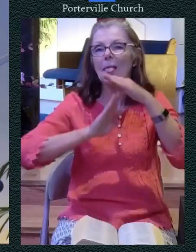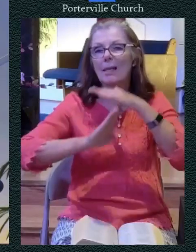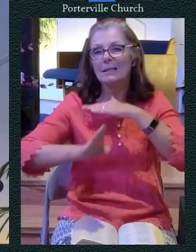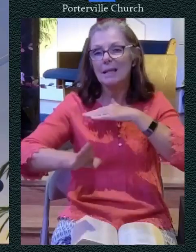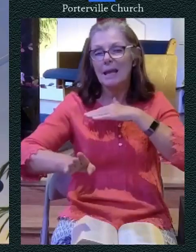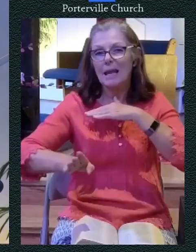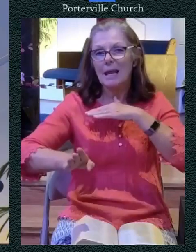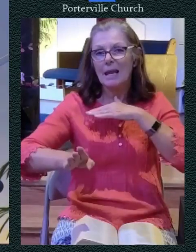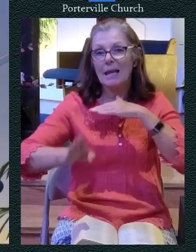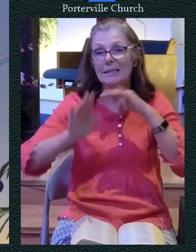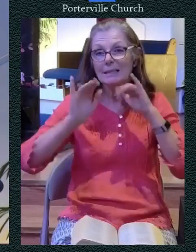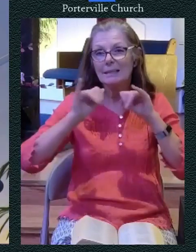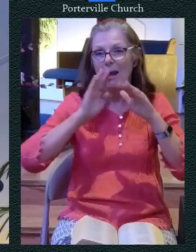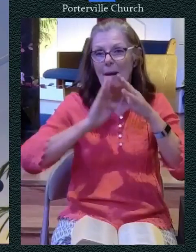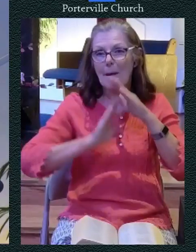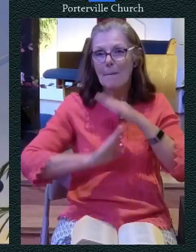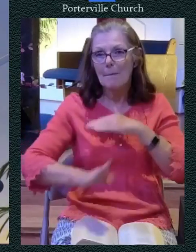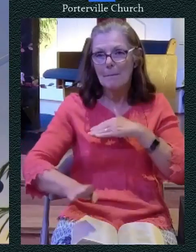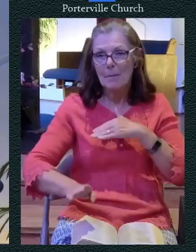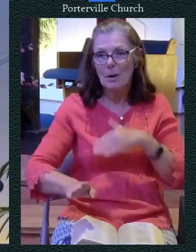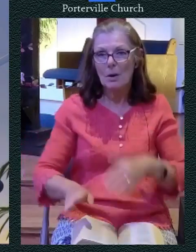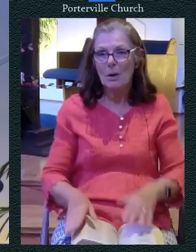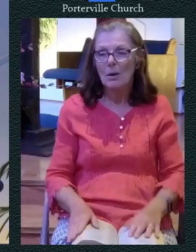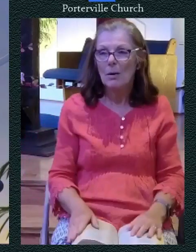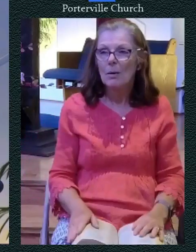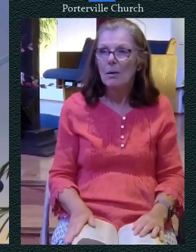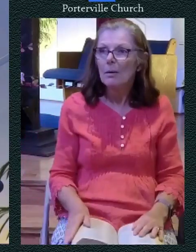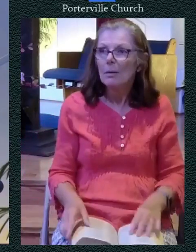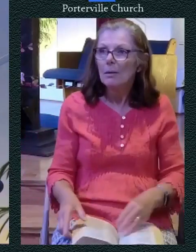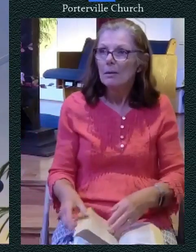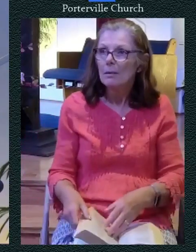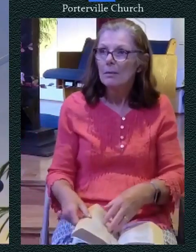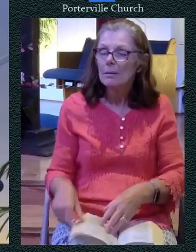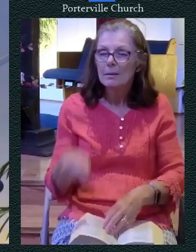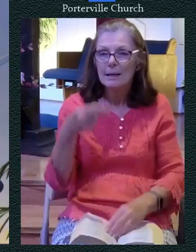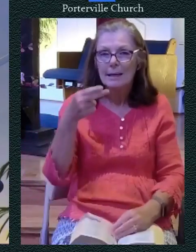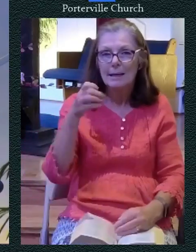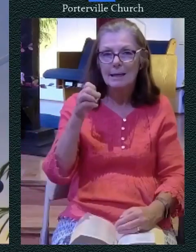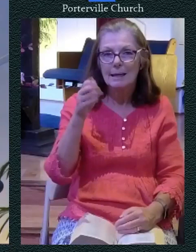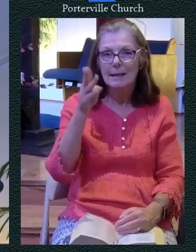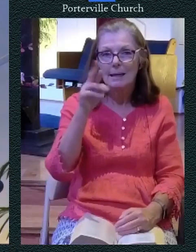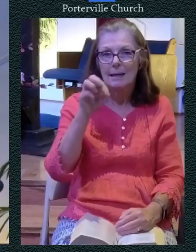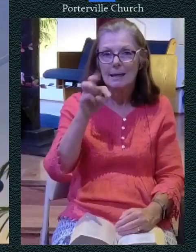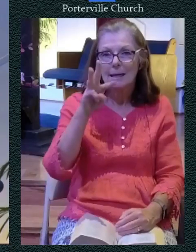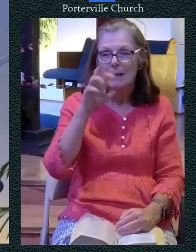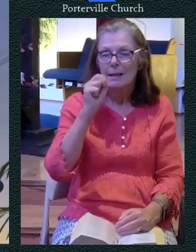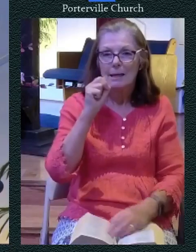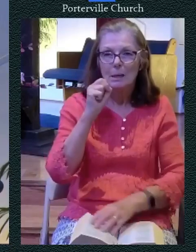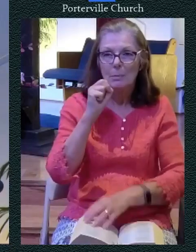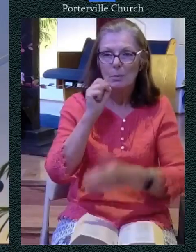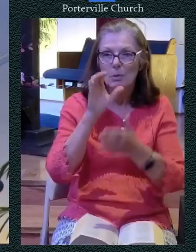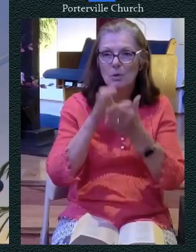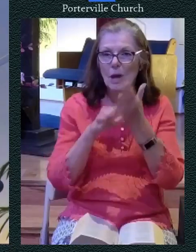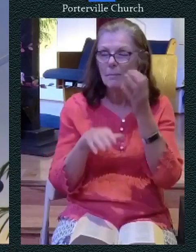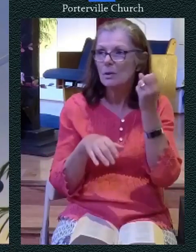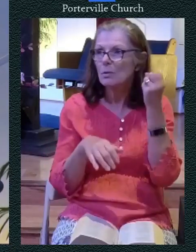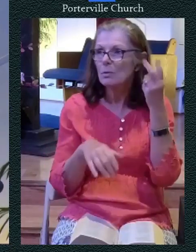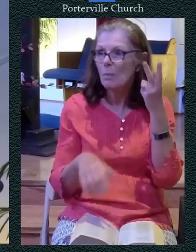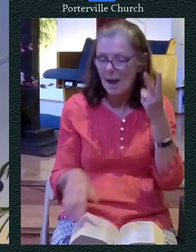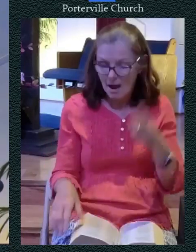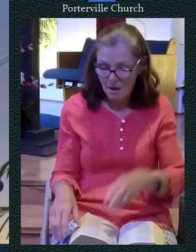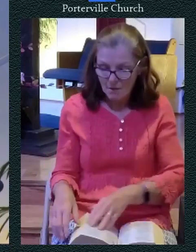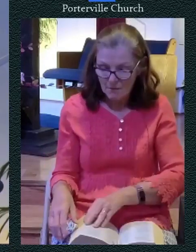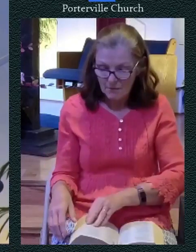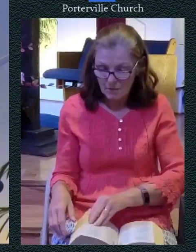Just want to turn real quickly over to the book of Hebrews, chapter 12. And you'll hear there this very